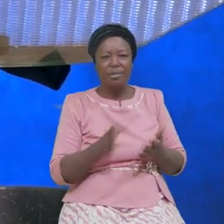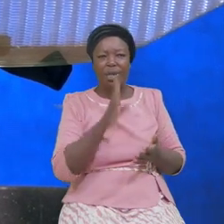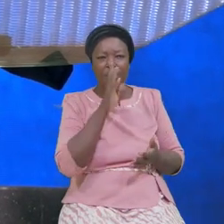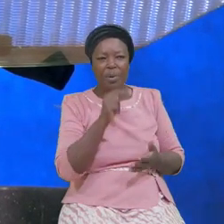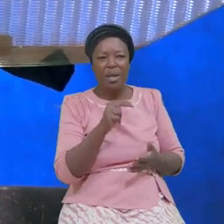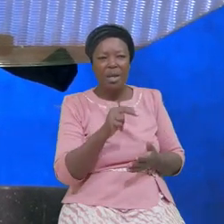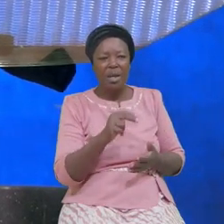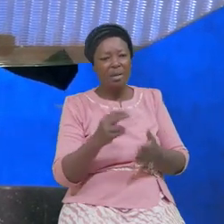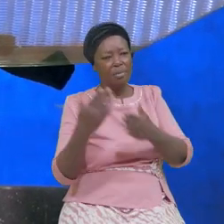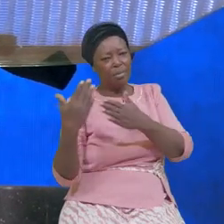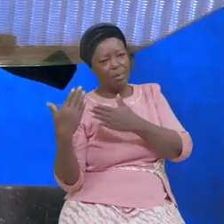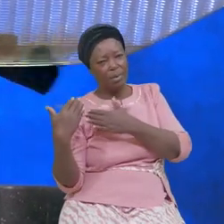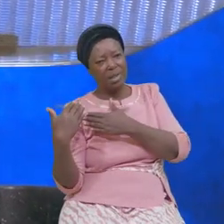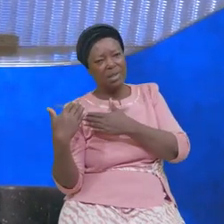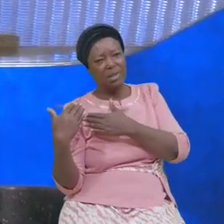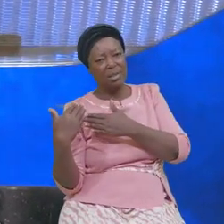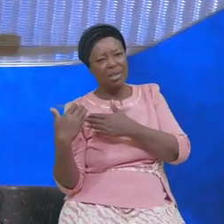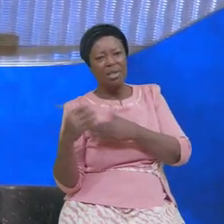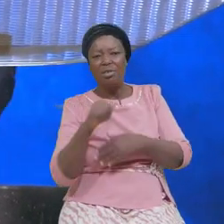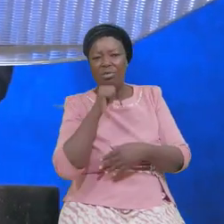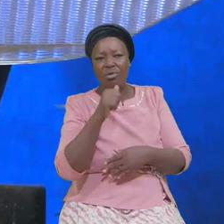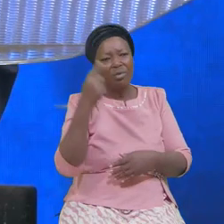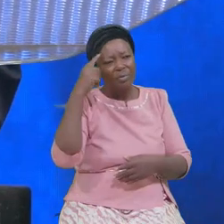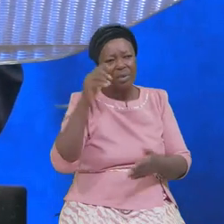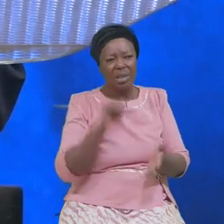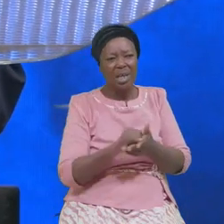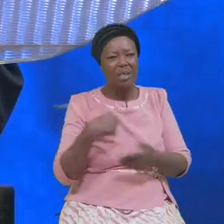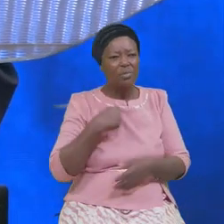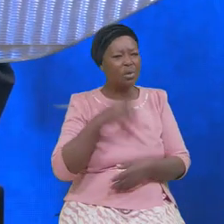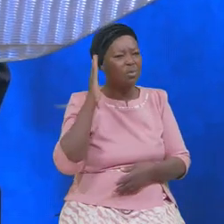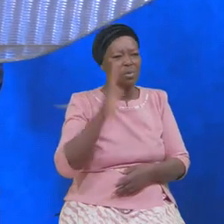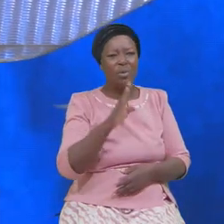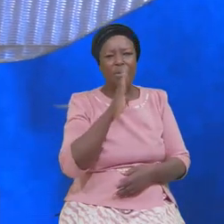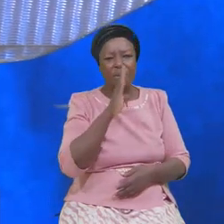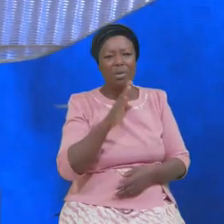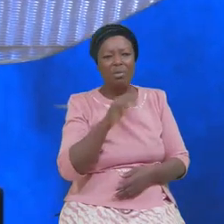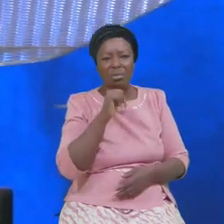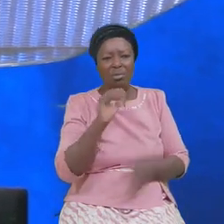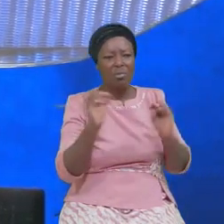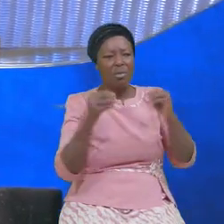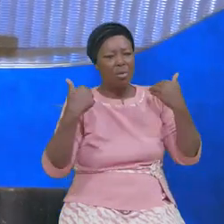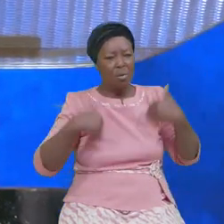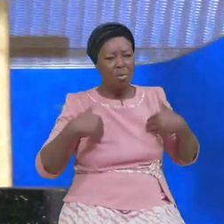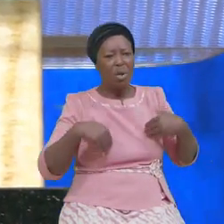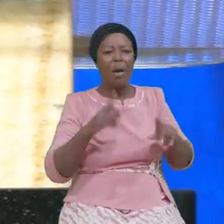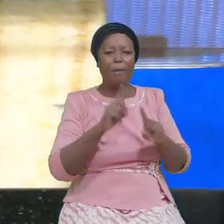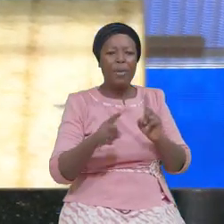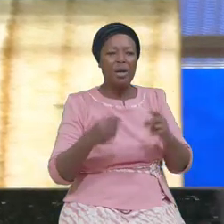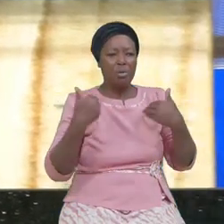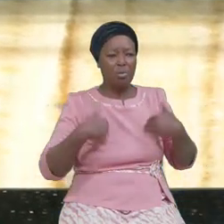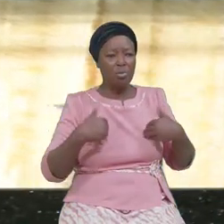being burdened, not for that we would be unclothed, but